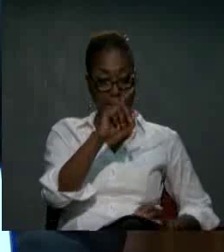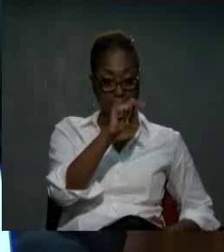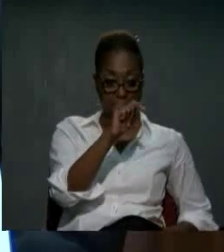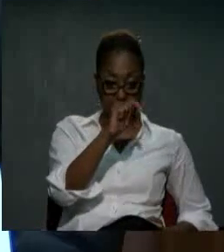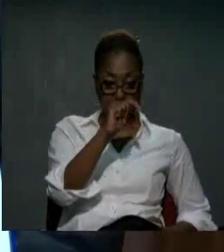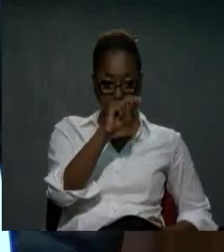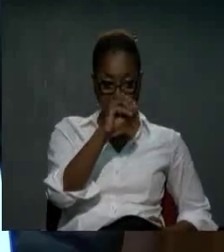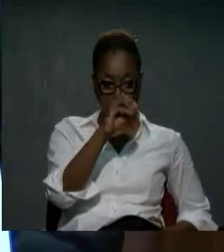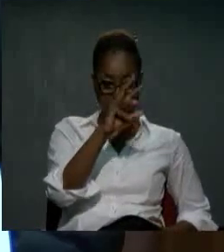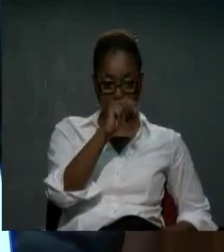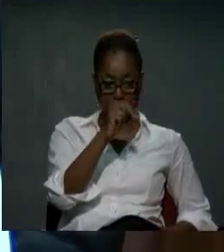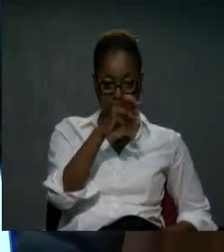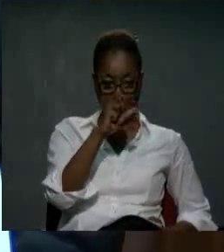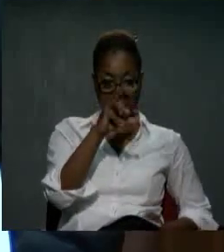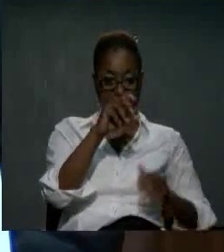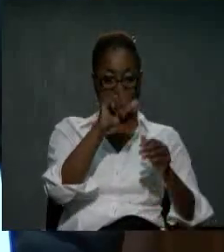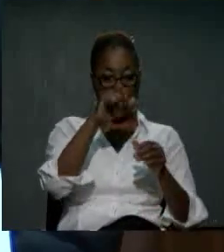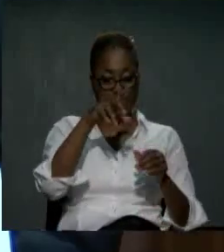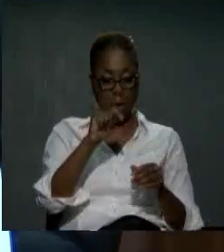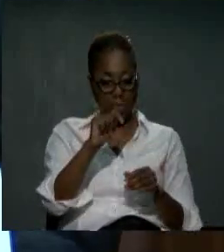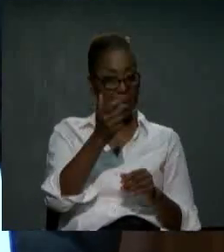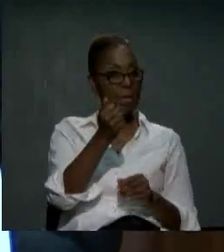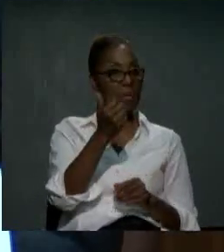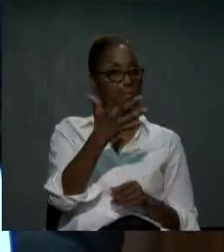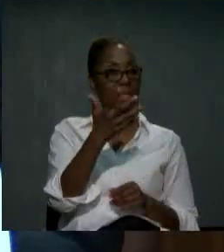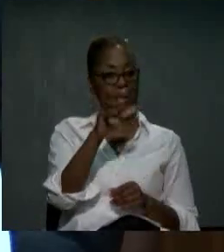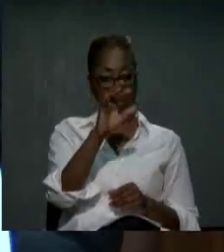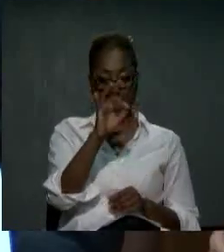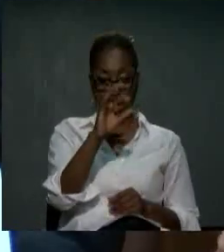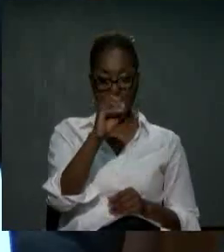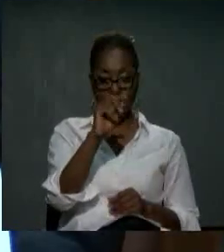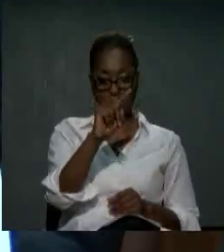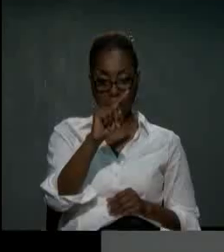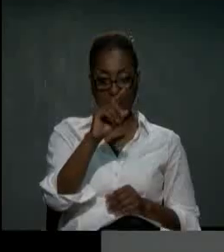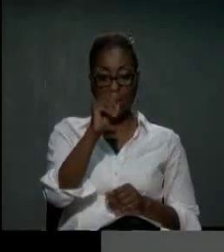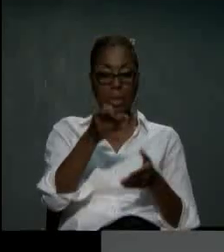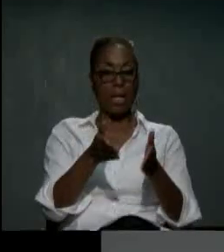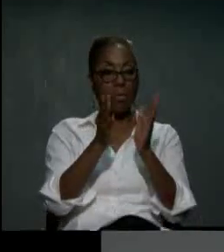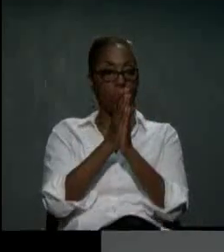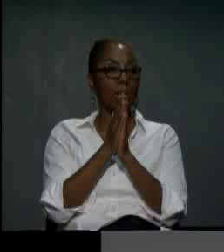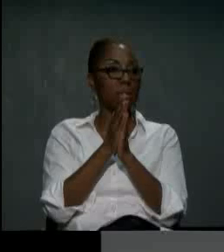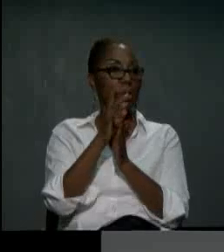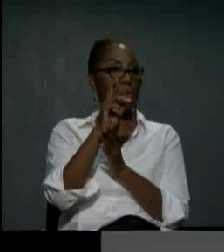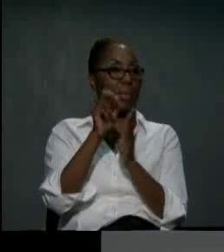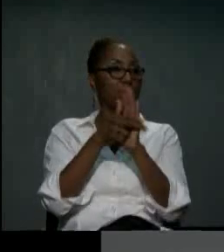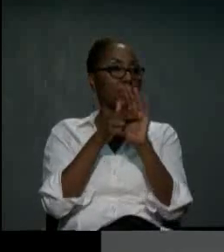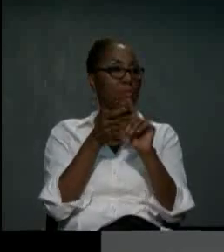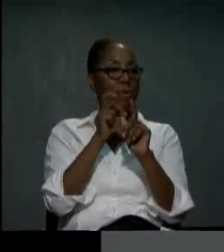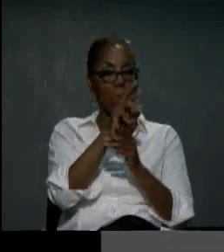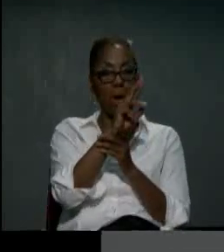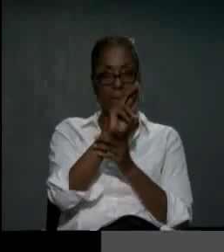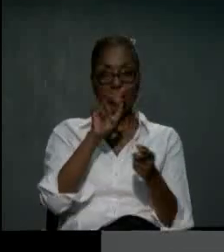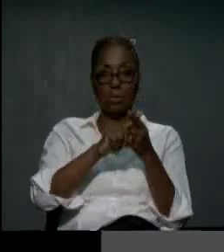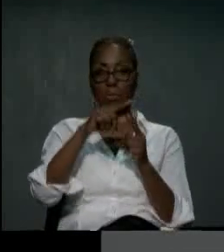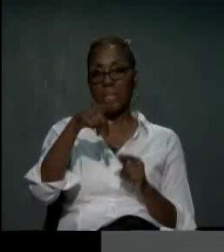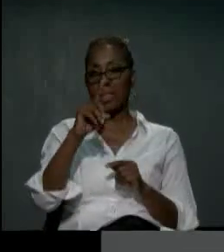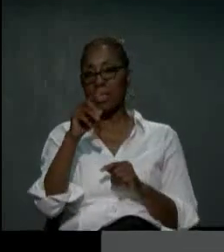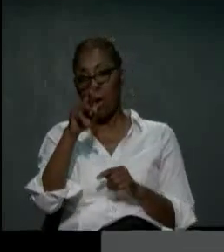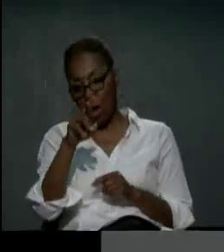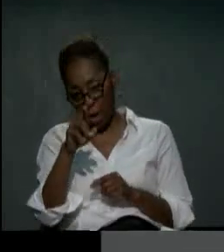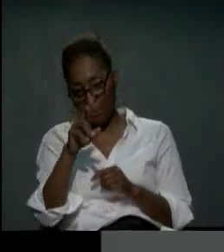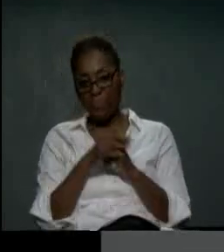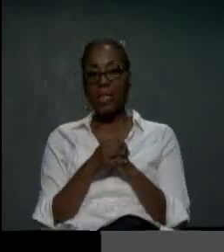form PDR, located at 15901 Taylor Loop Road. The request is a rezoning from R2 Single Family to PDR, Planned